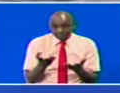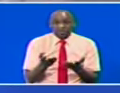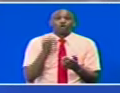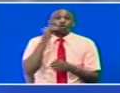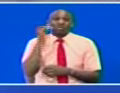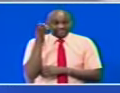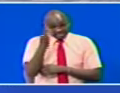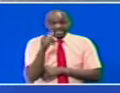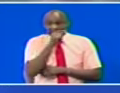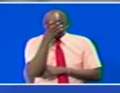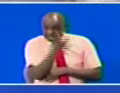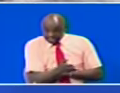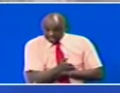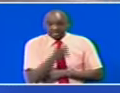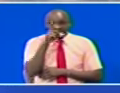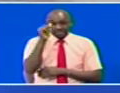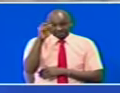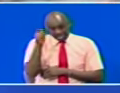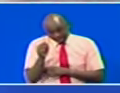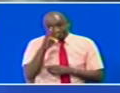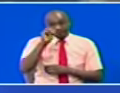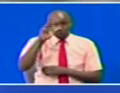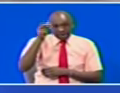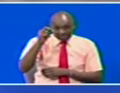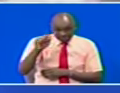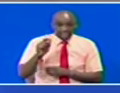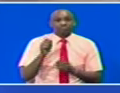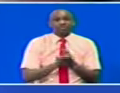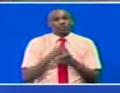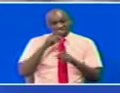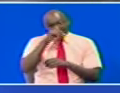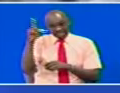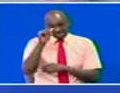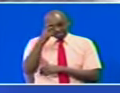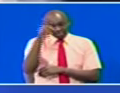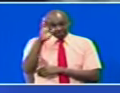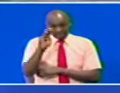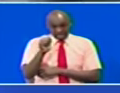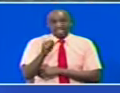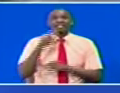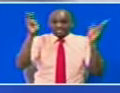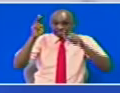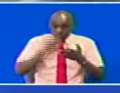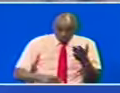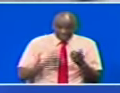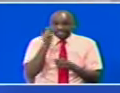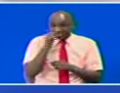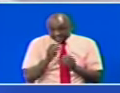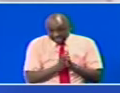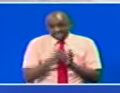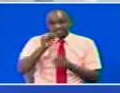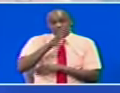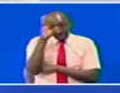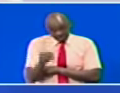domestic Tanzanian routes between Dar es Salaam, Mwanza, Kilimanjaro, Mbeya and Zanzibar. International routes will be between Tanzania,